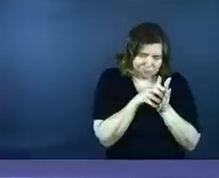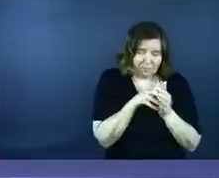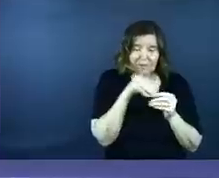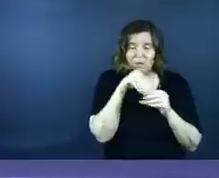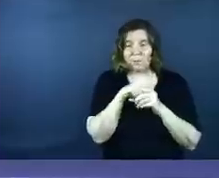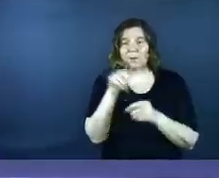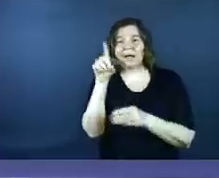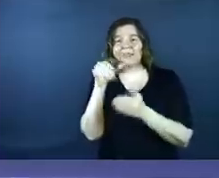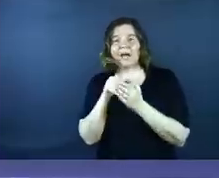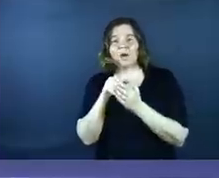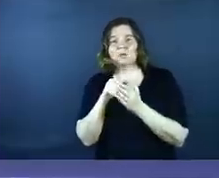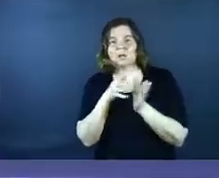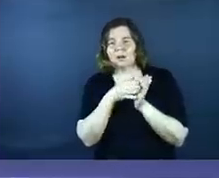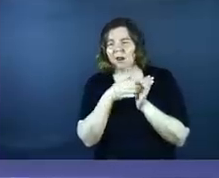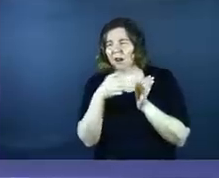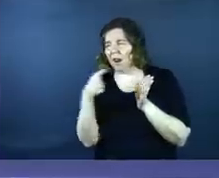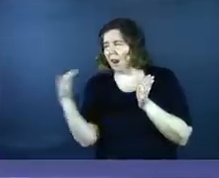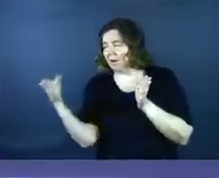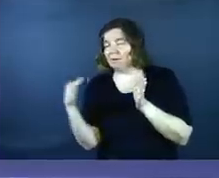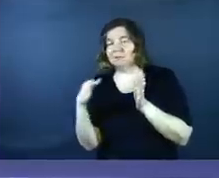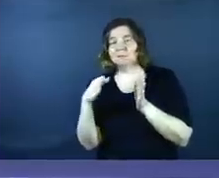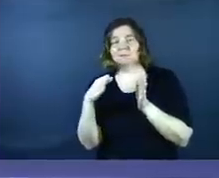in 1,000